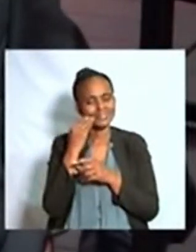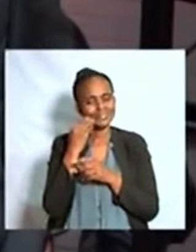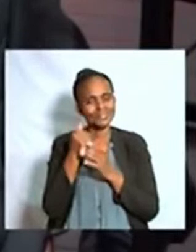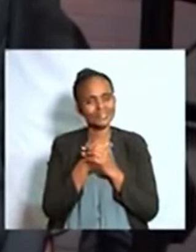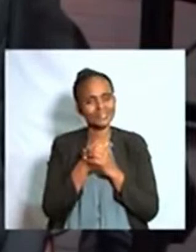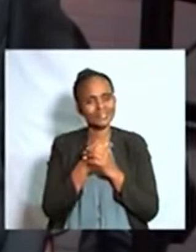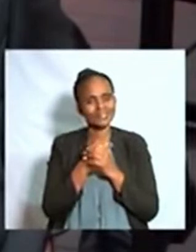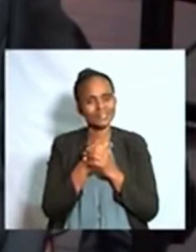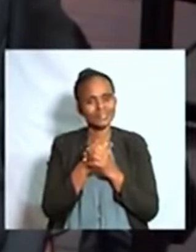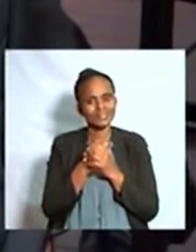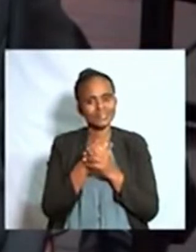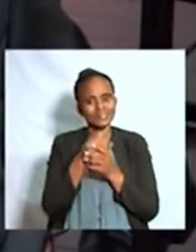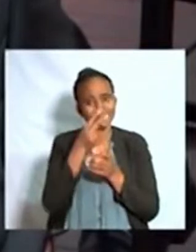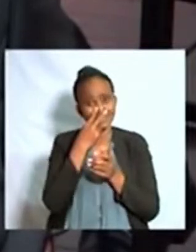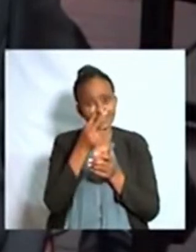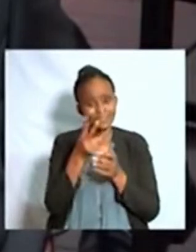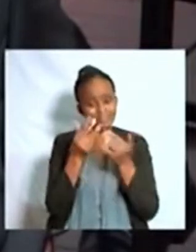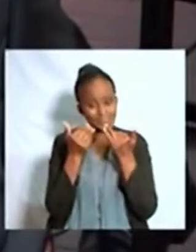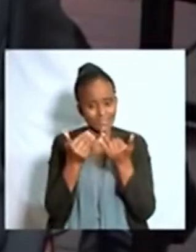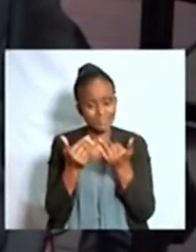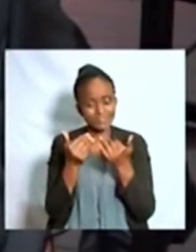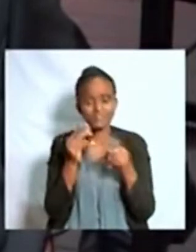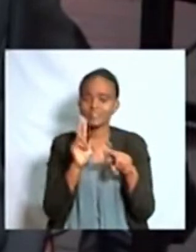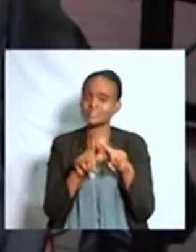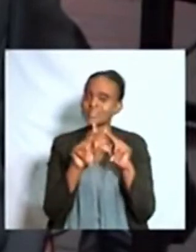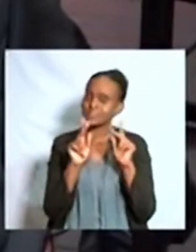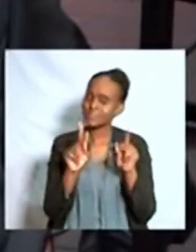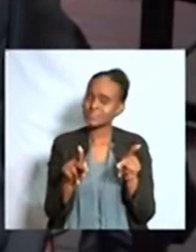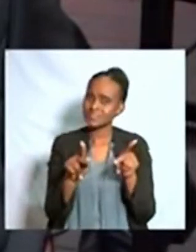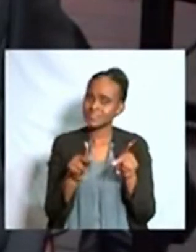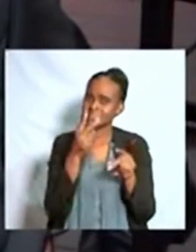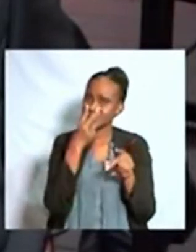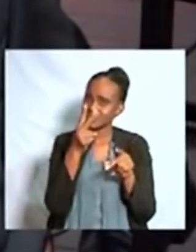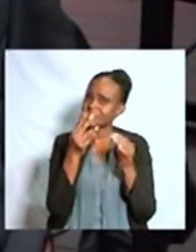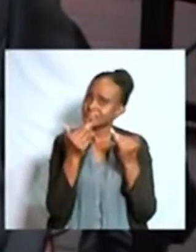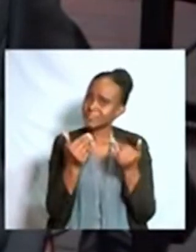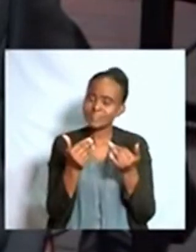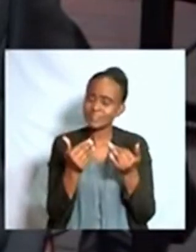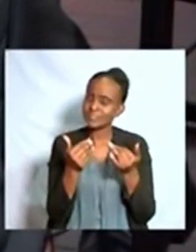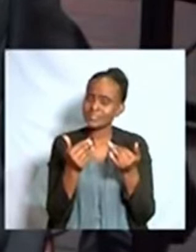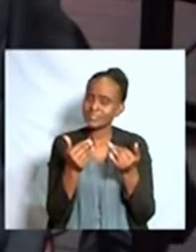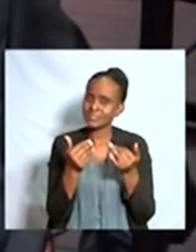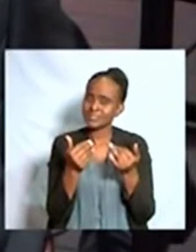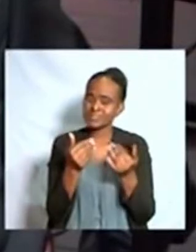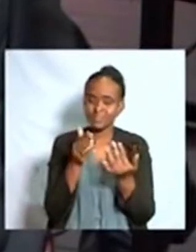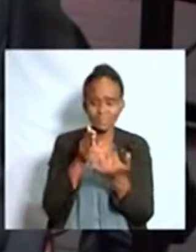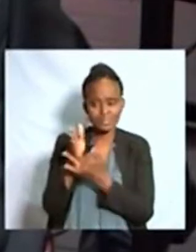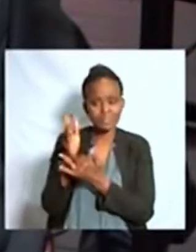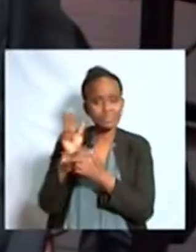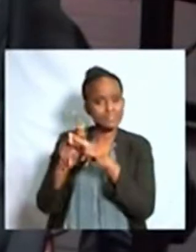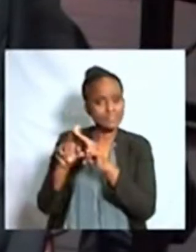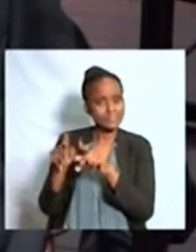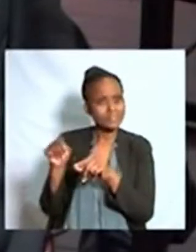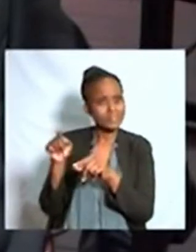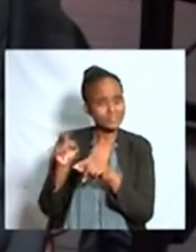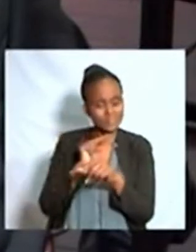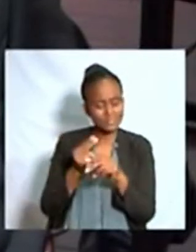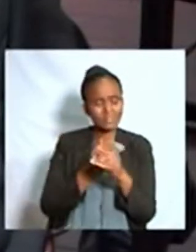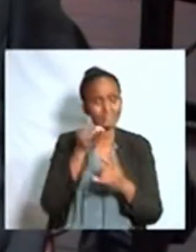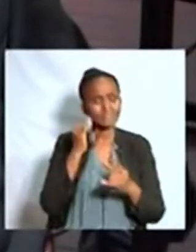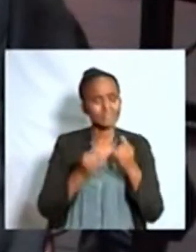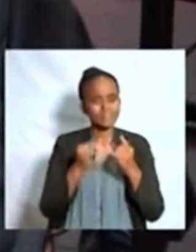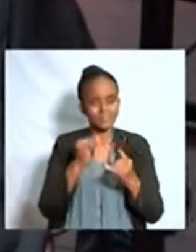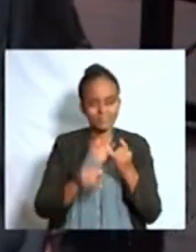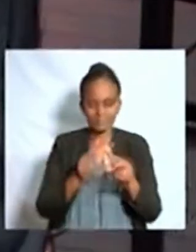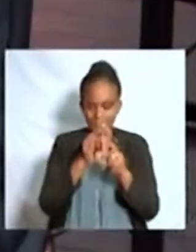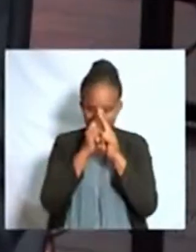think you see now, the chair through you. You see now, I'm the only one through chair you, of this Chair. side. We are winding up. I